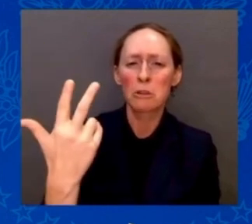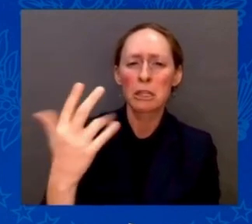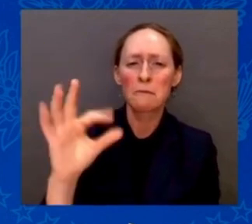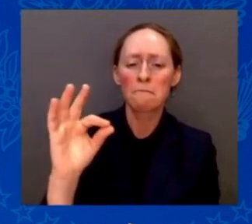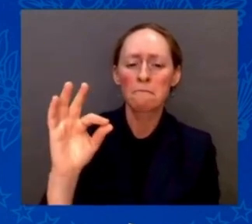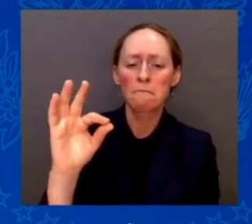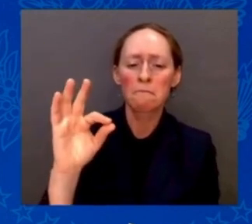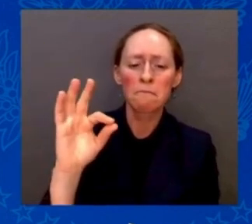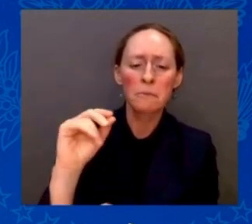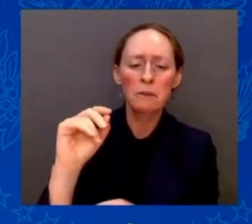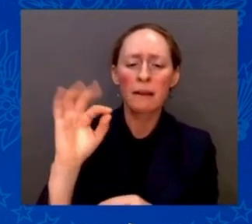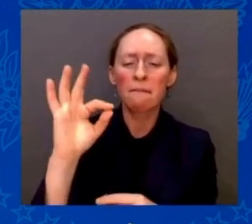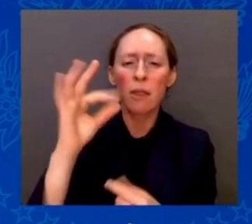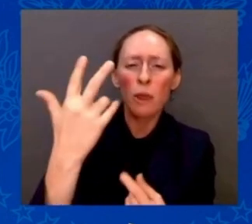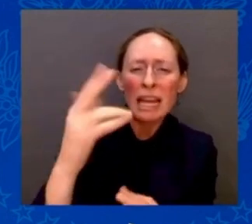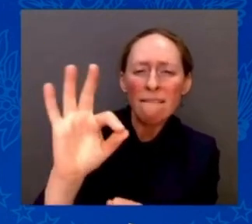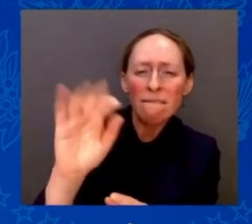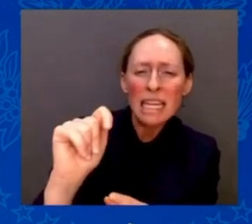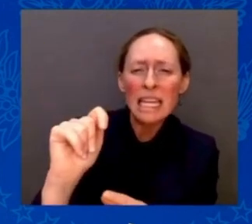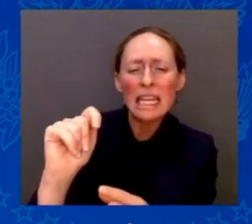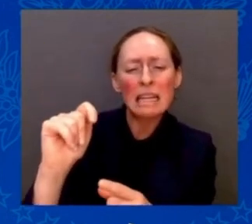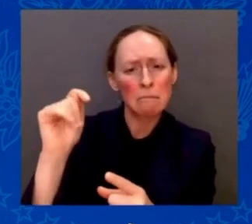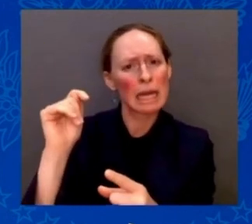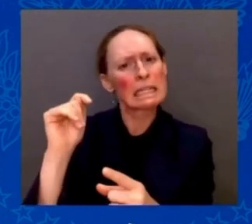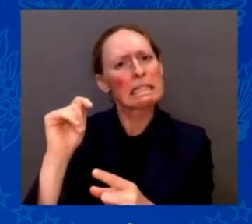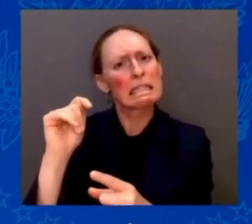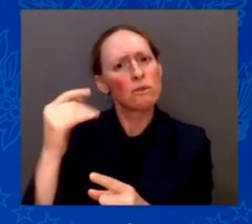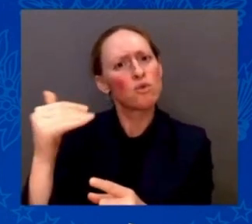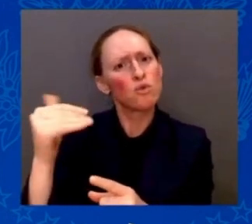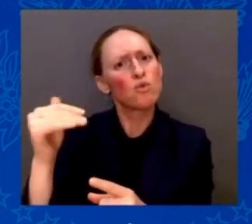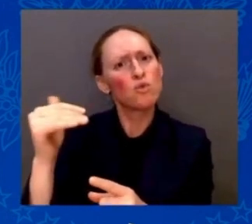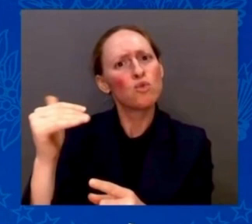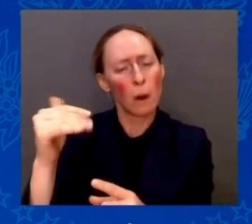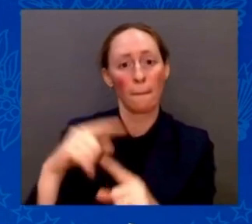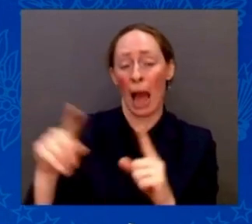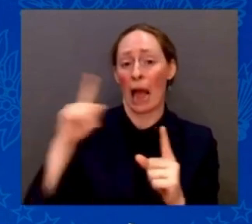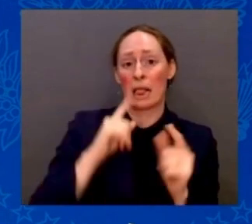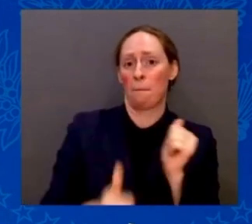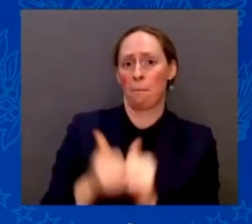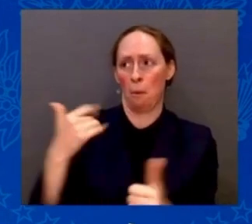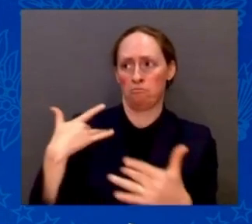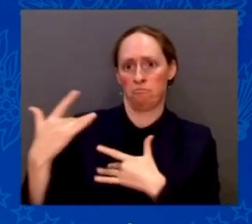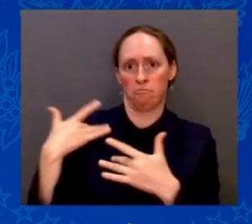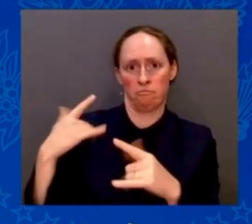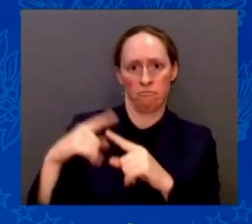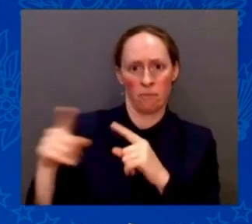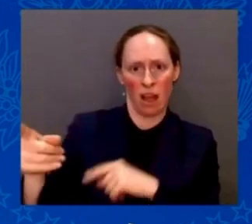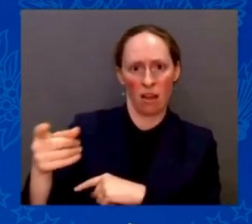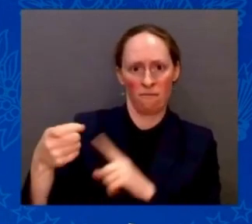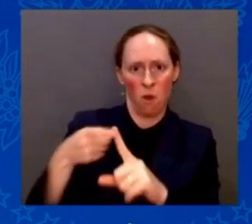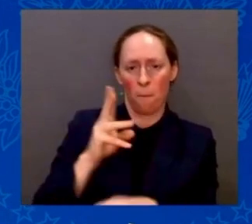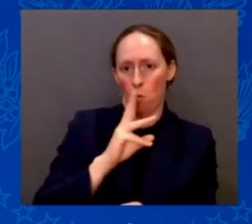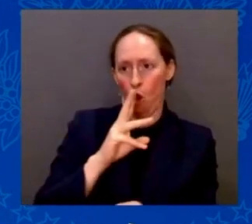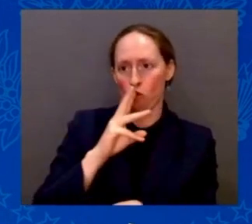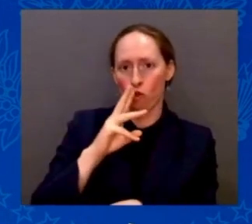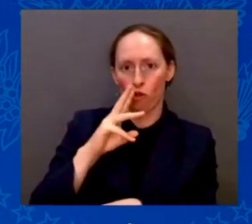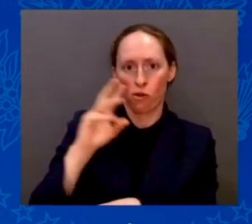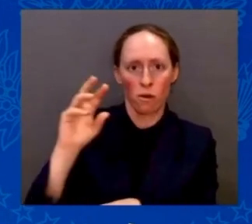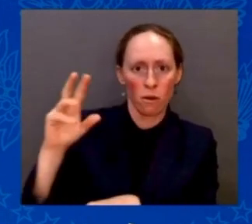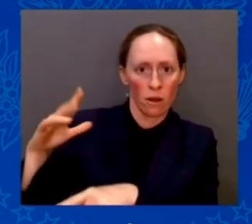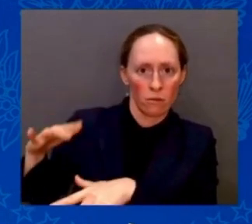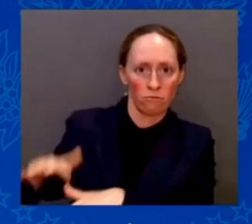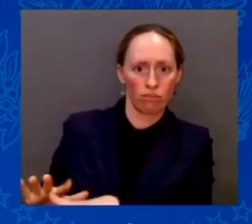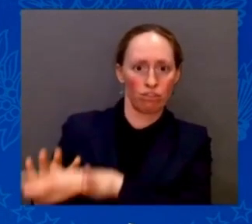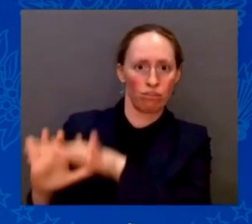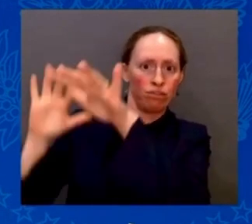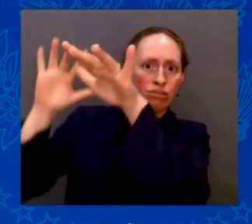And that's the same thing still happening in Florida, because you're talking about the high